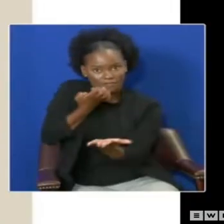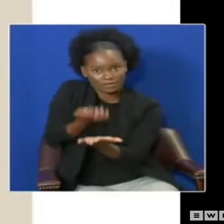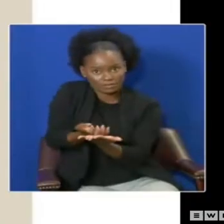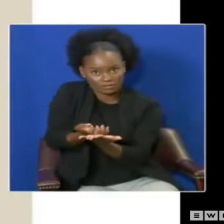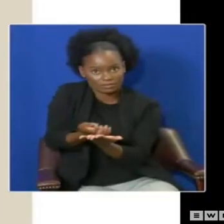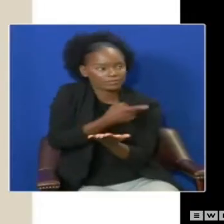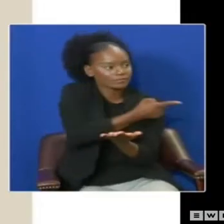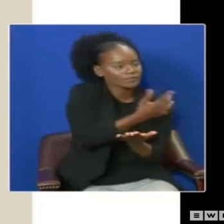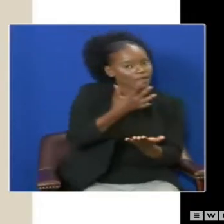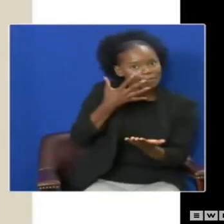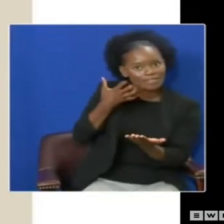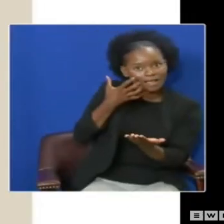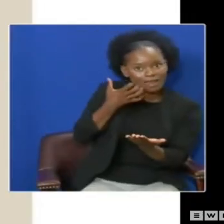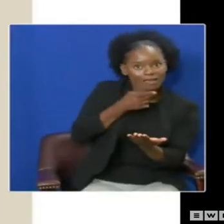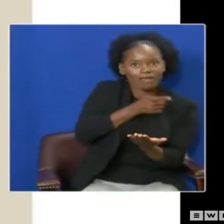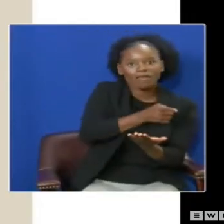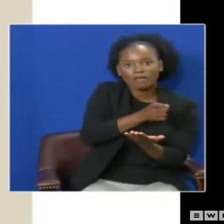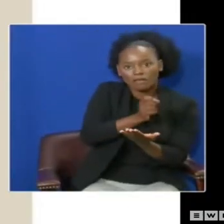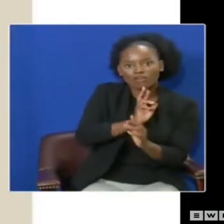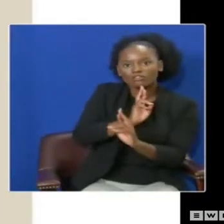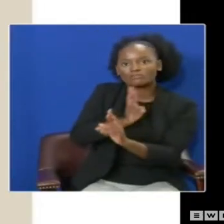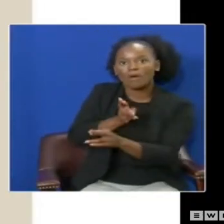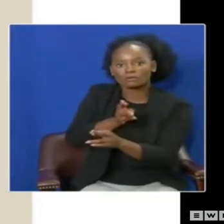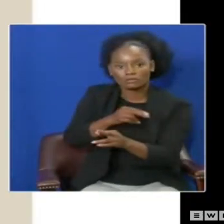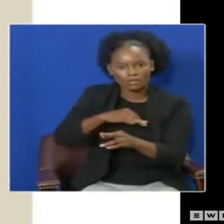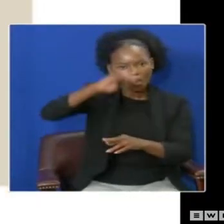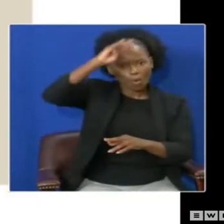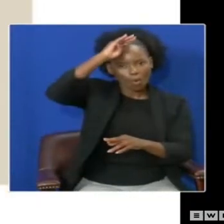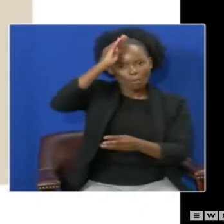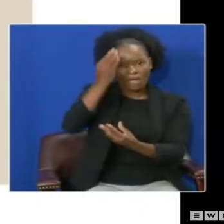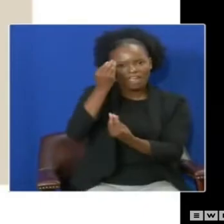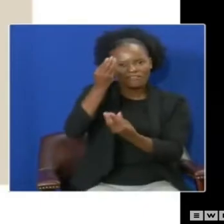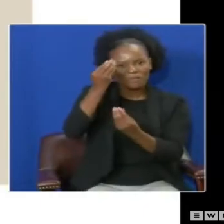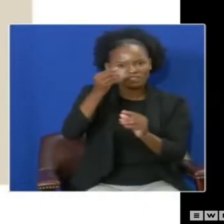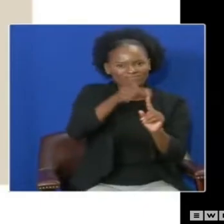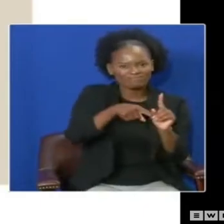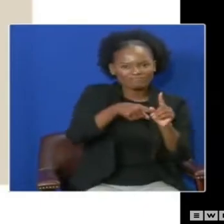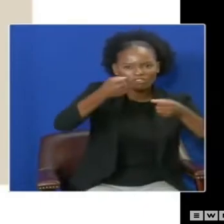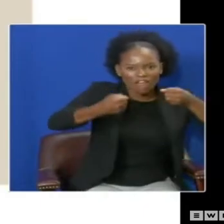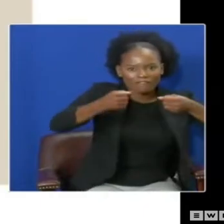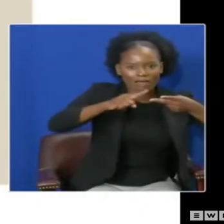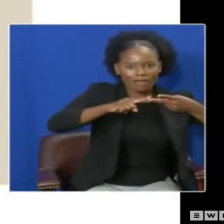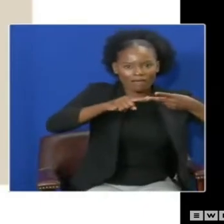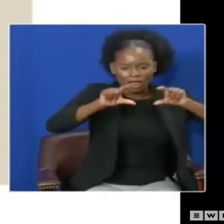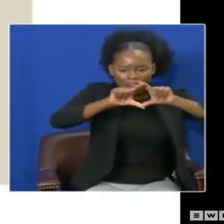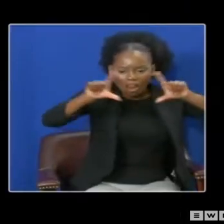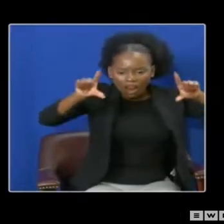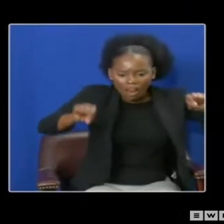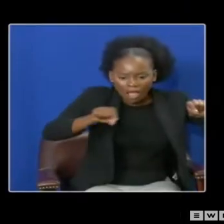Uber details with the vehicle and driver's details.